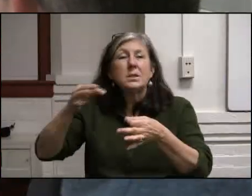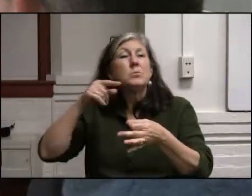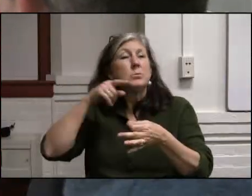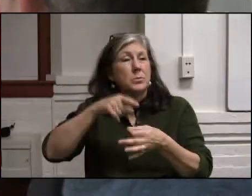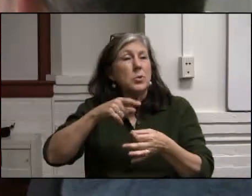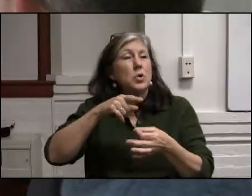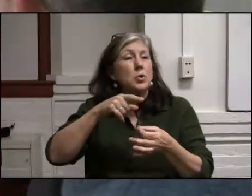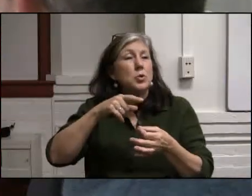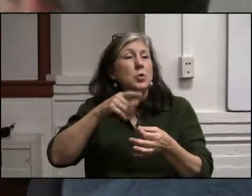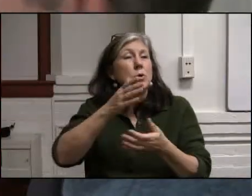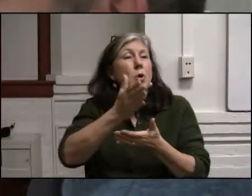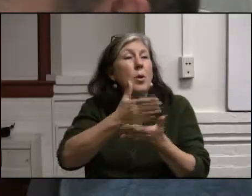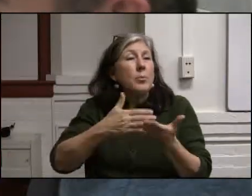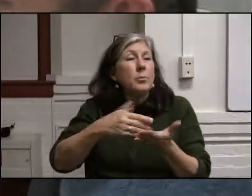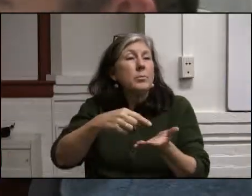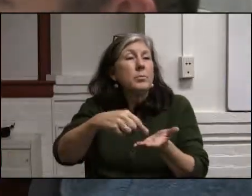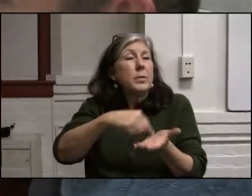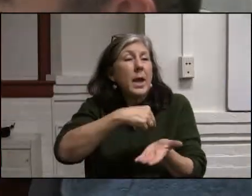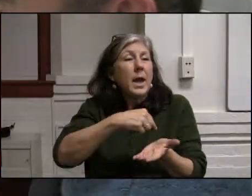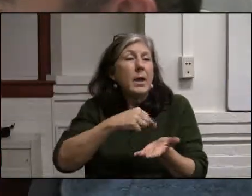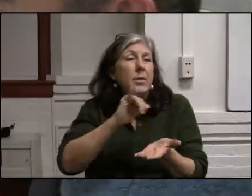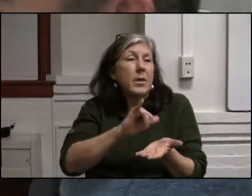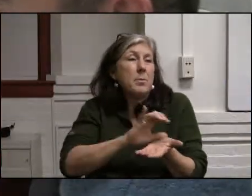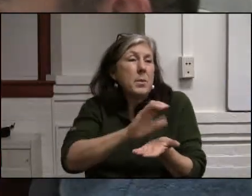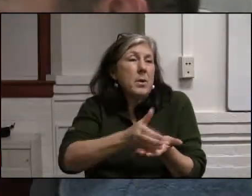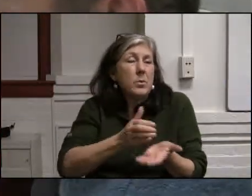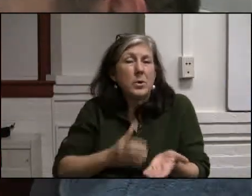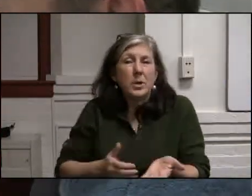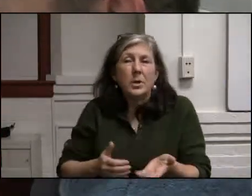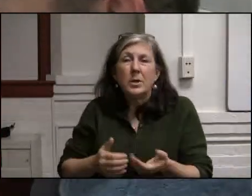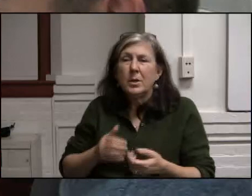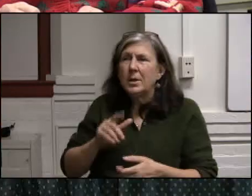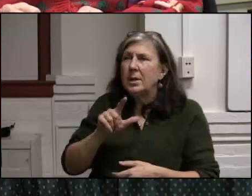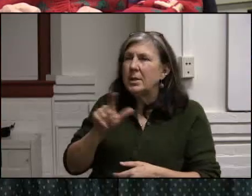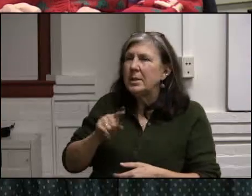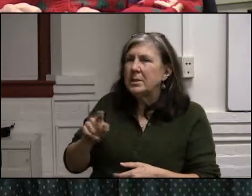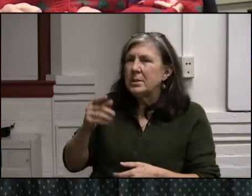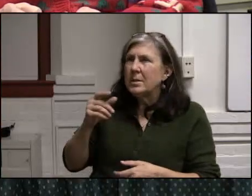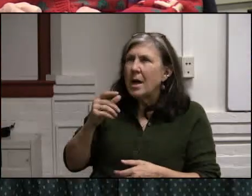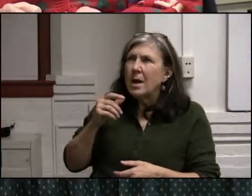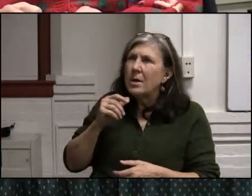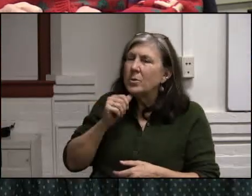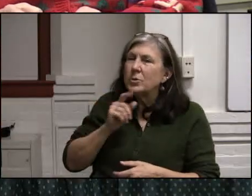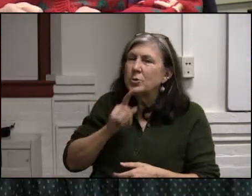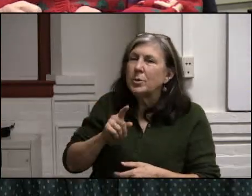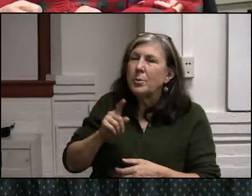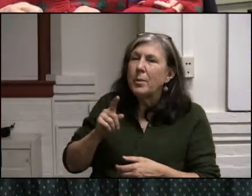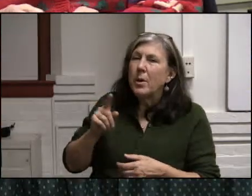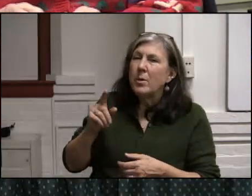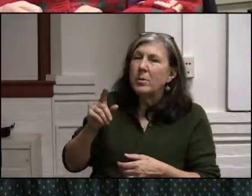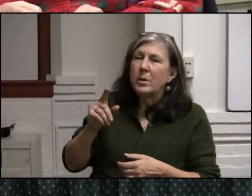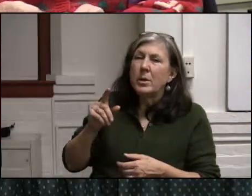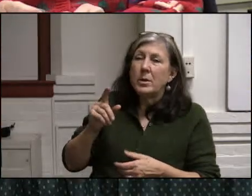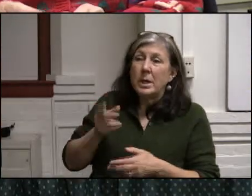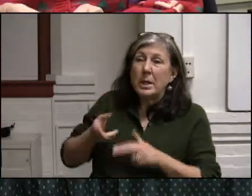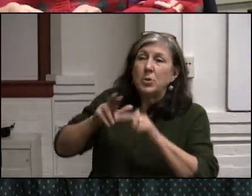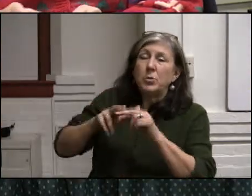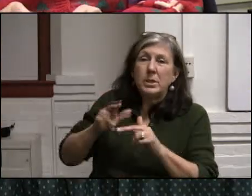pay it. Well, maybe I just have an inquiry whether that's mandated or the voluntary.